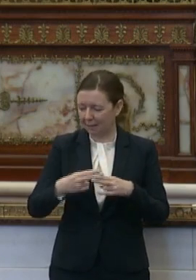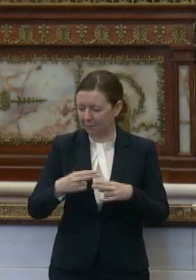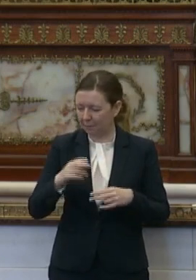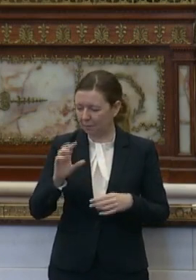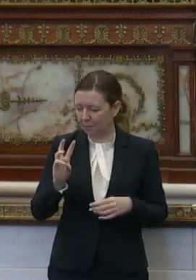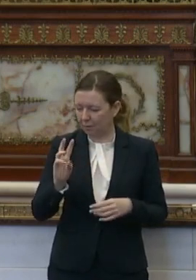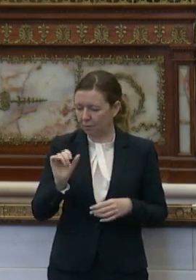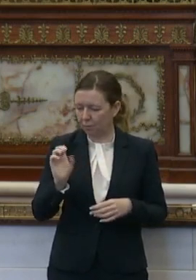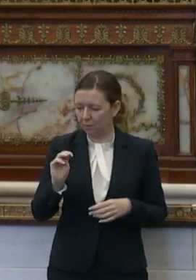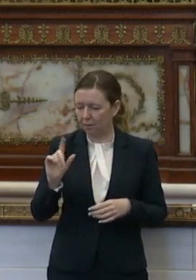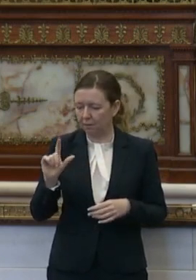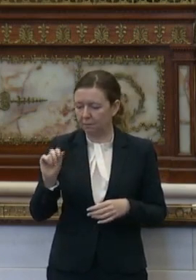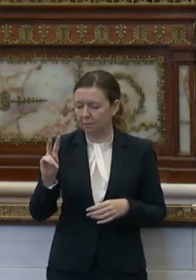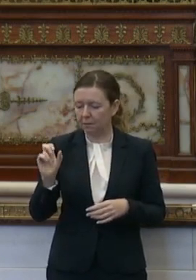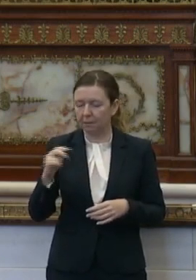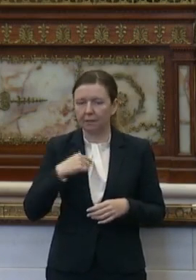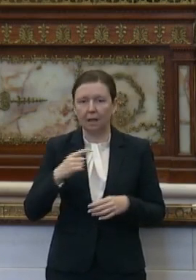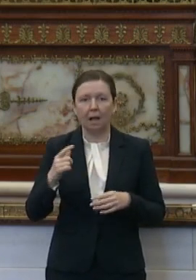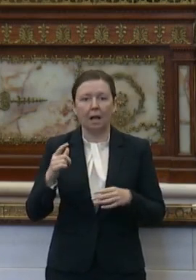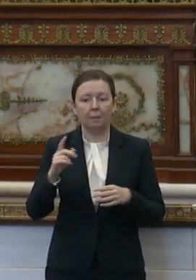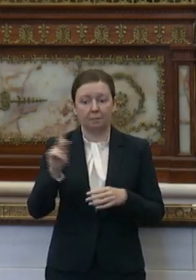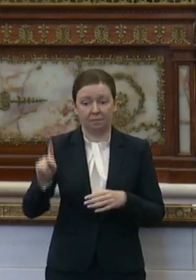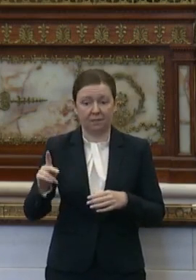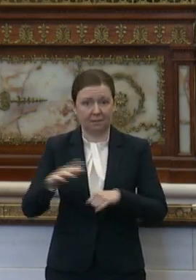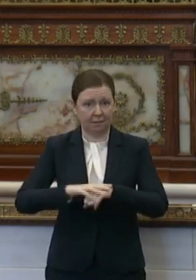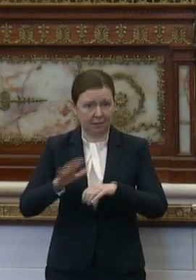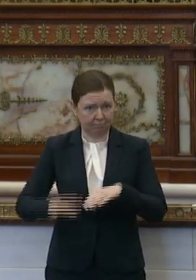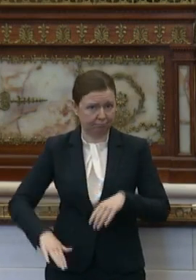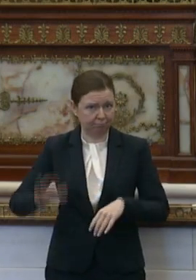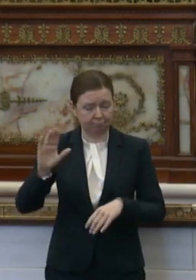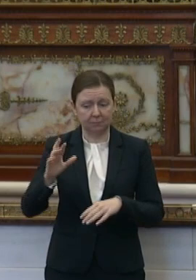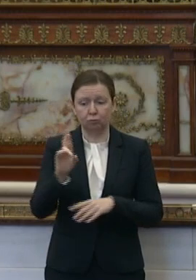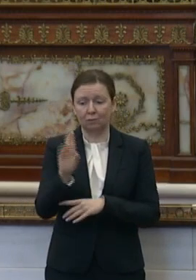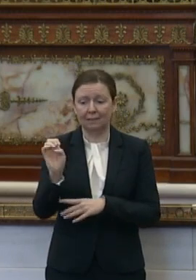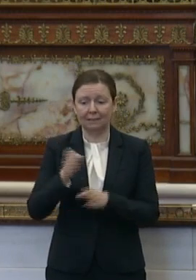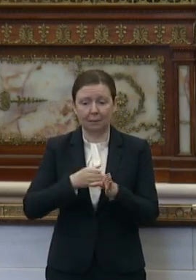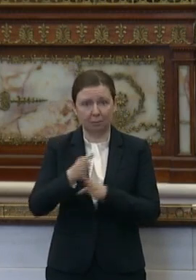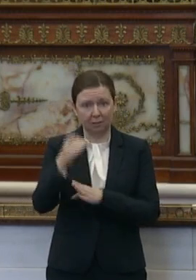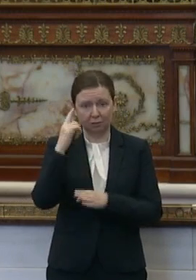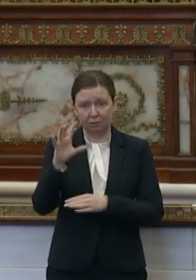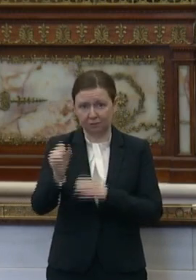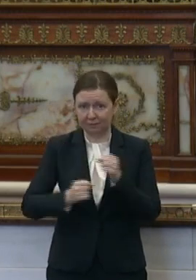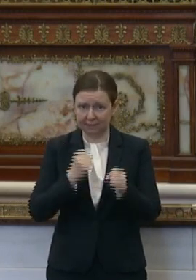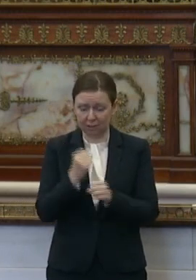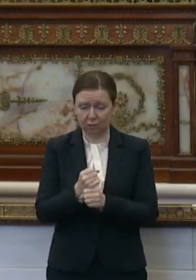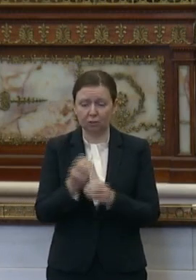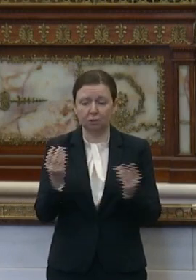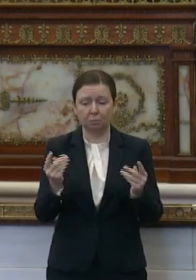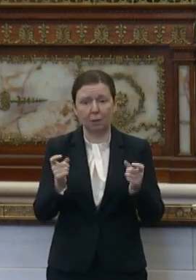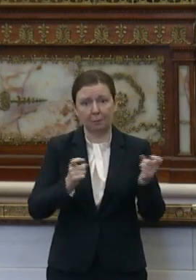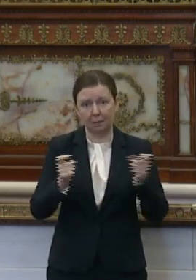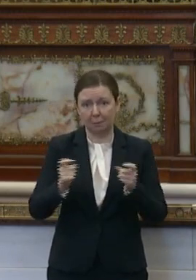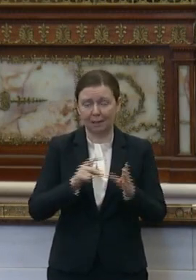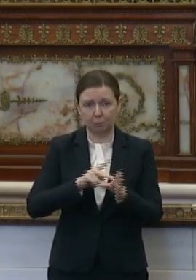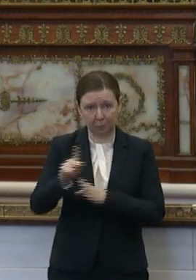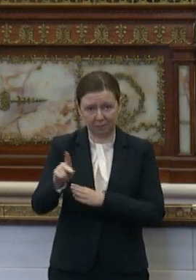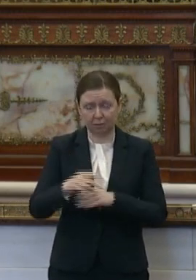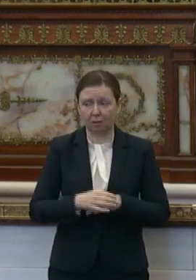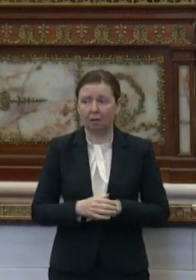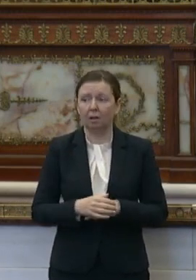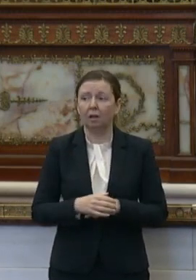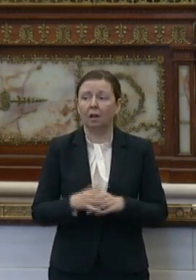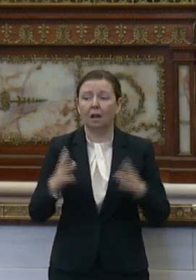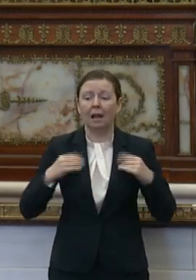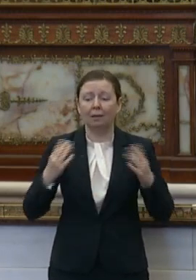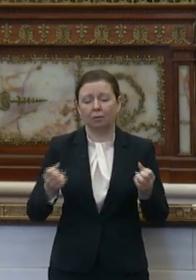My name is William Lublin. I am a Philadelphia native, a real estate professional for almost 50 years, a property management professional, and the